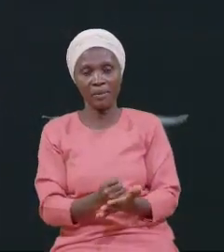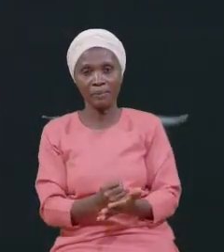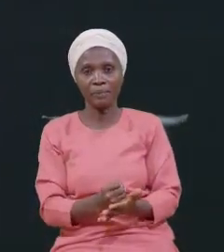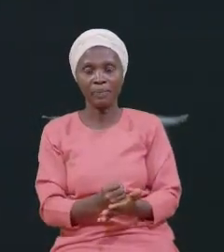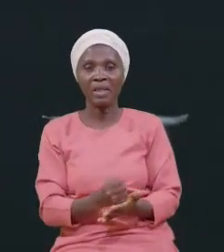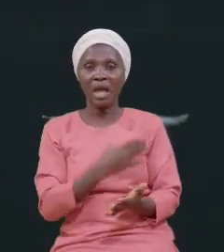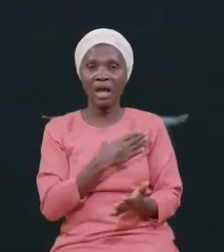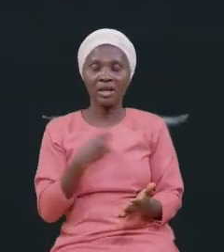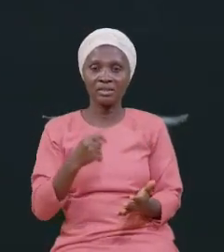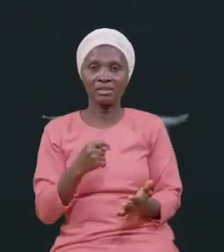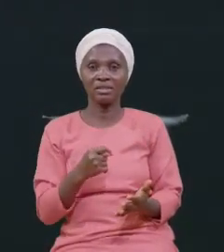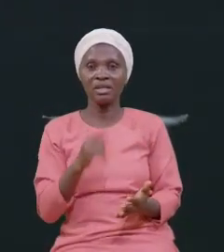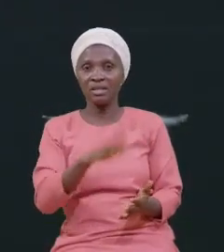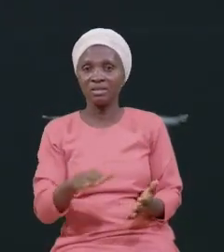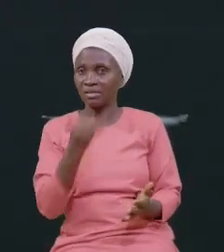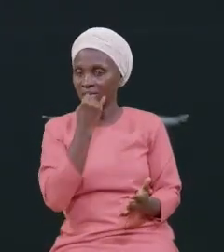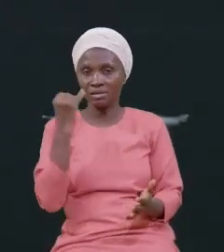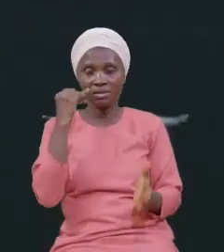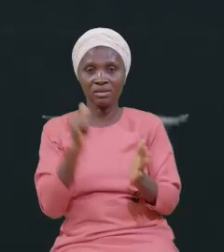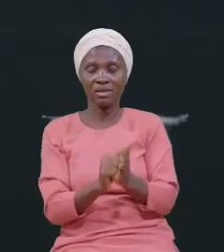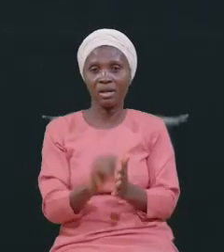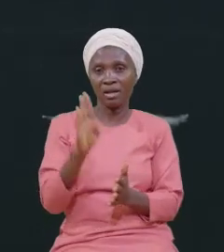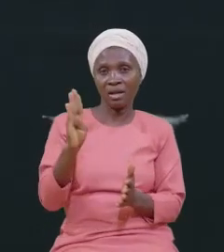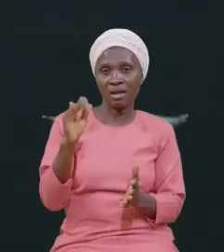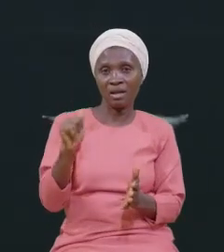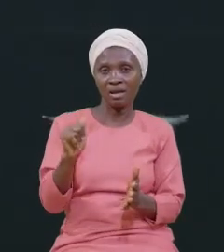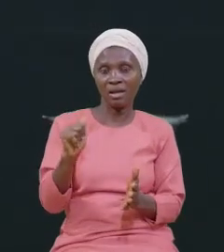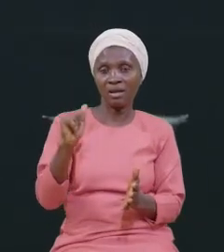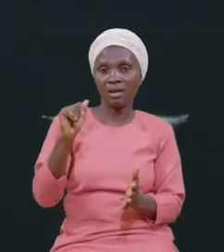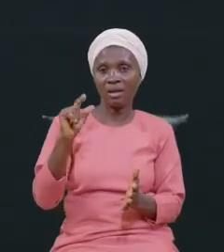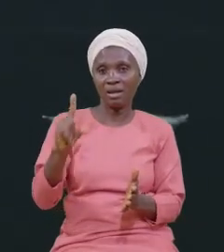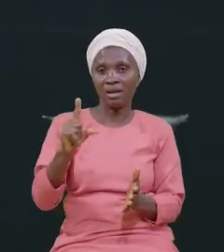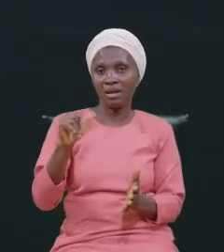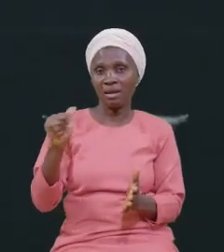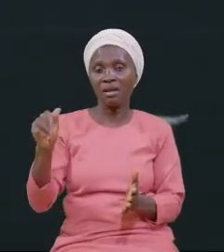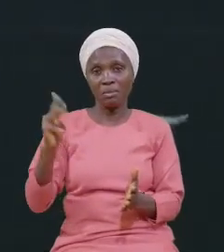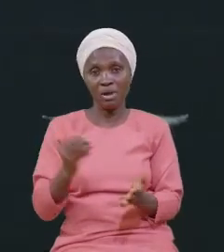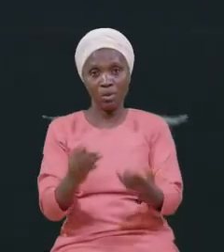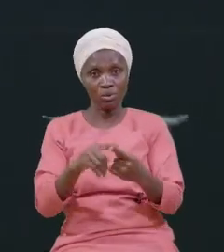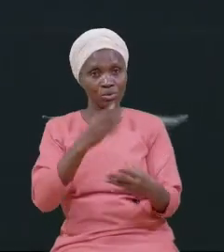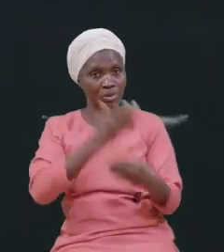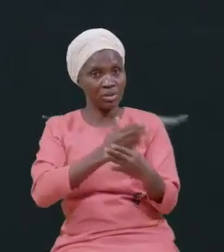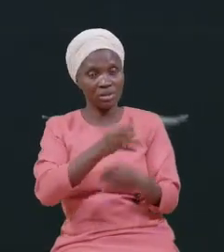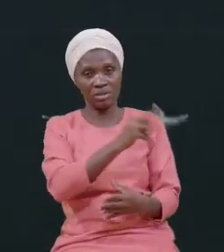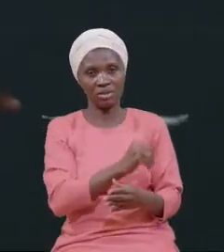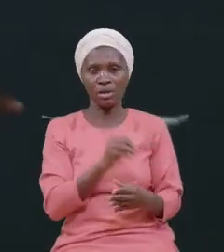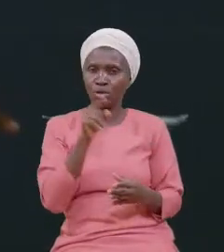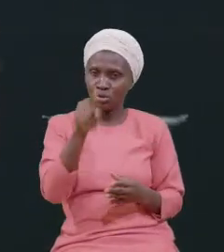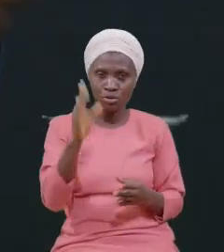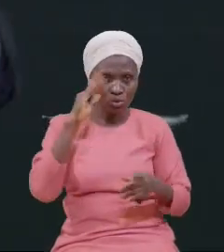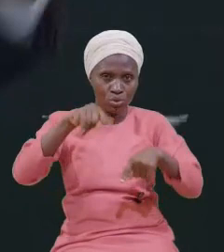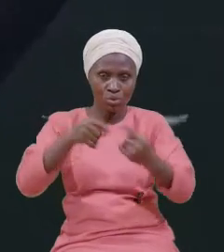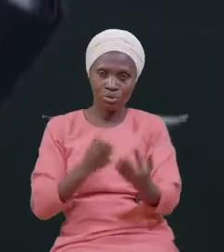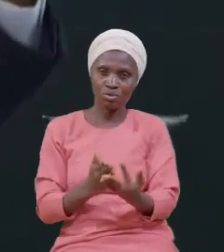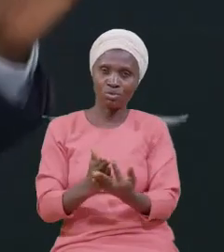Balak wanting to stop them, you will go through every difficulty and every challenge.